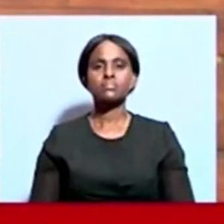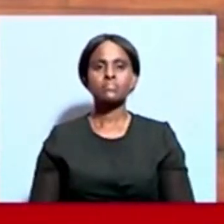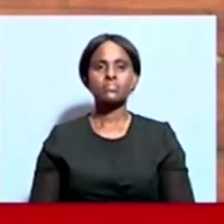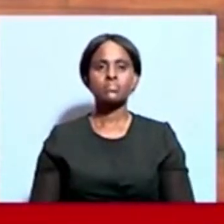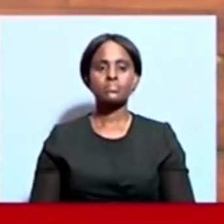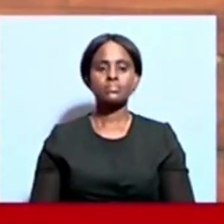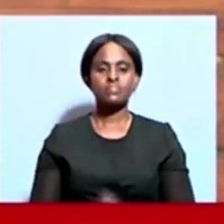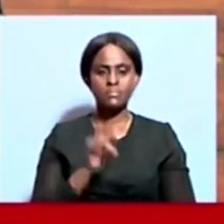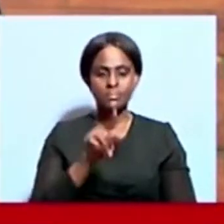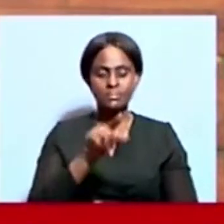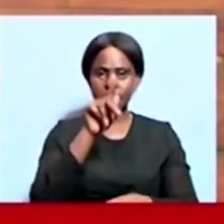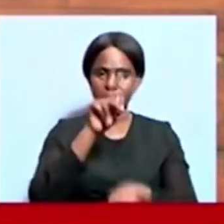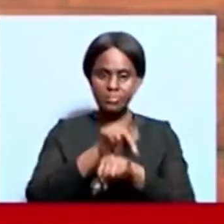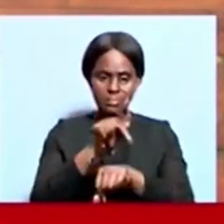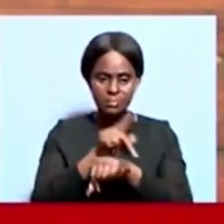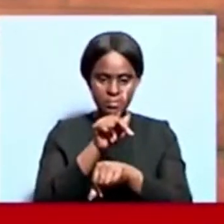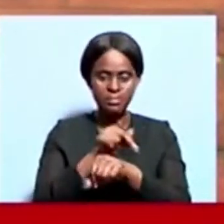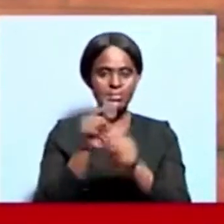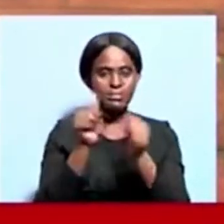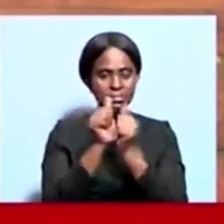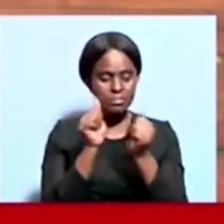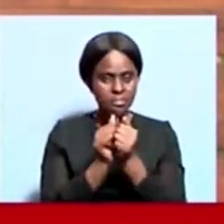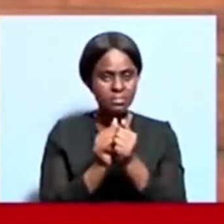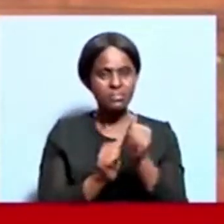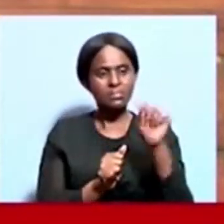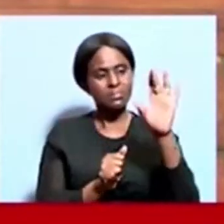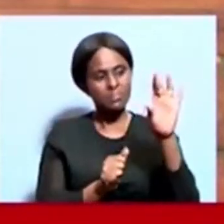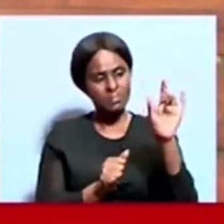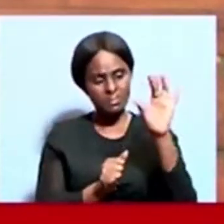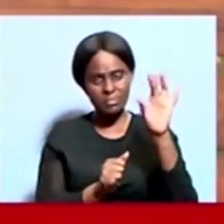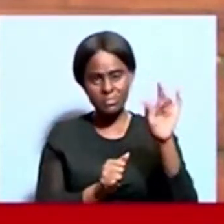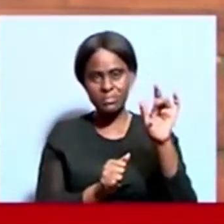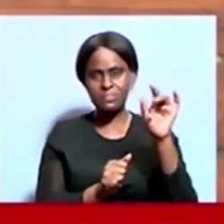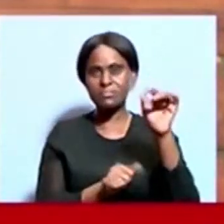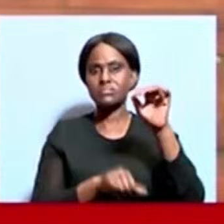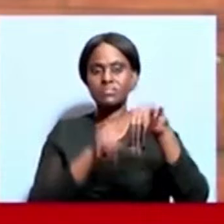of projects, about 13 projects.